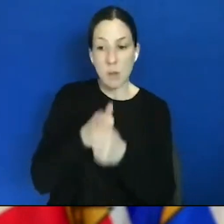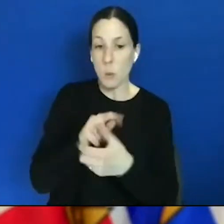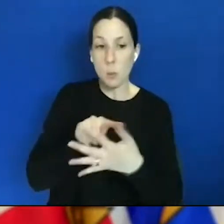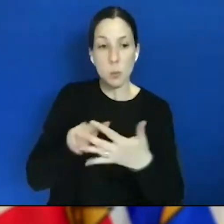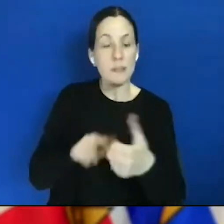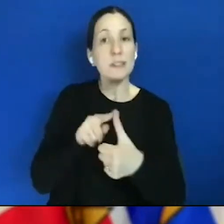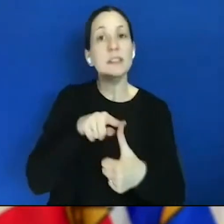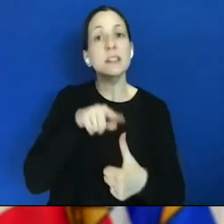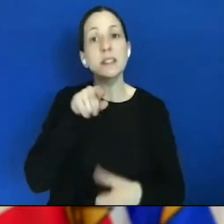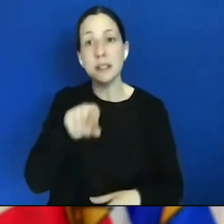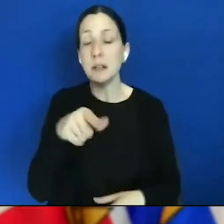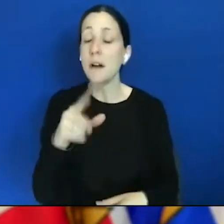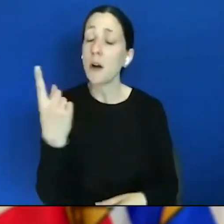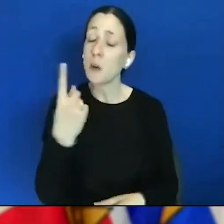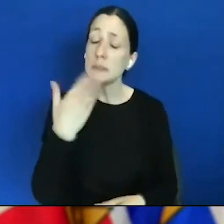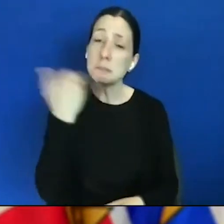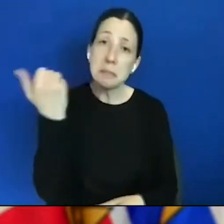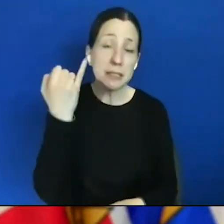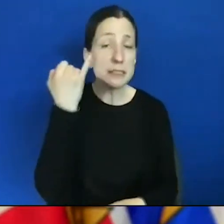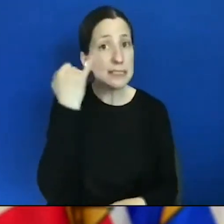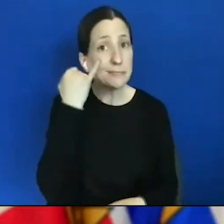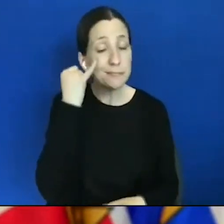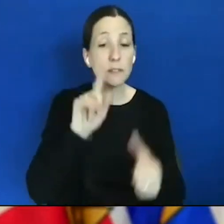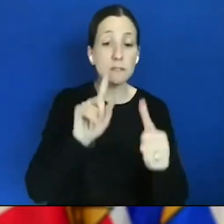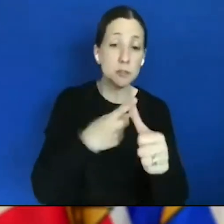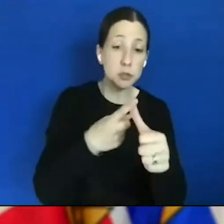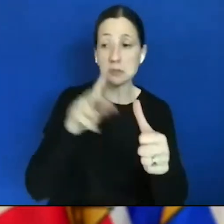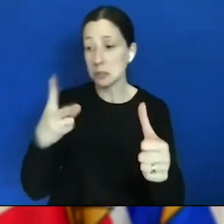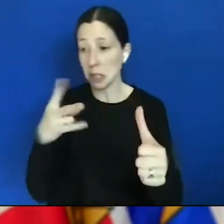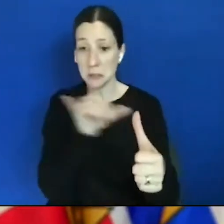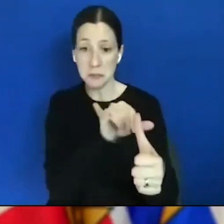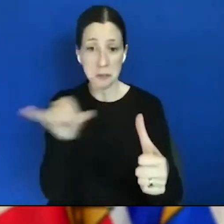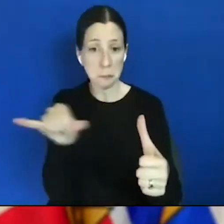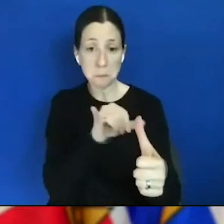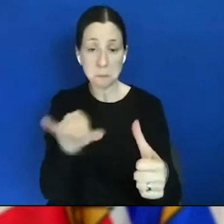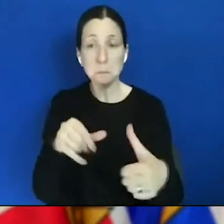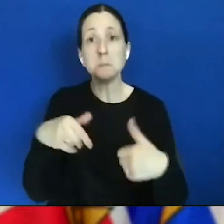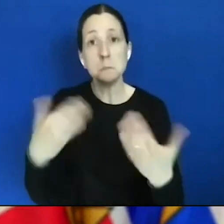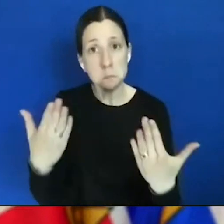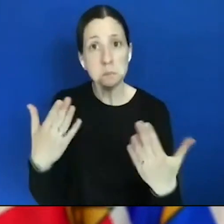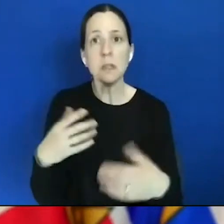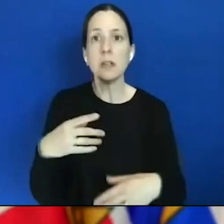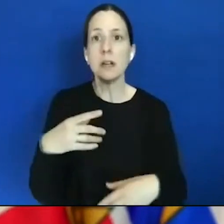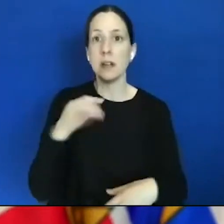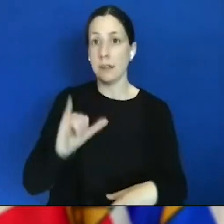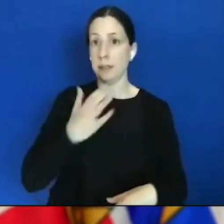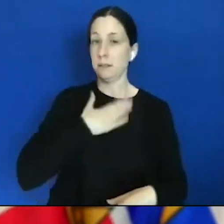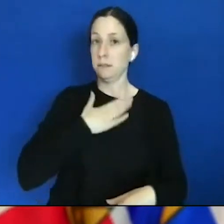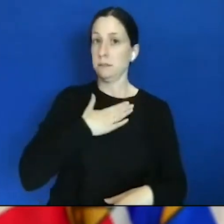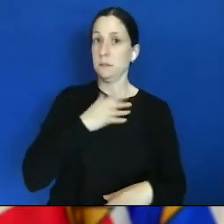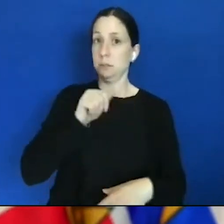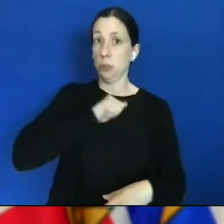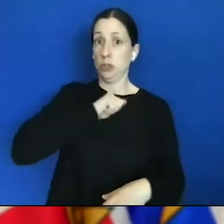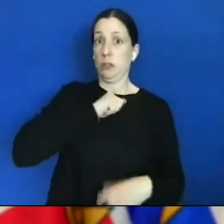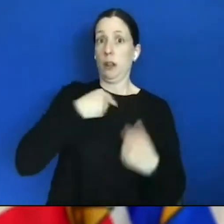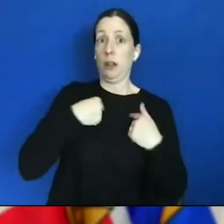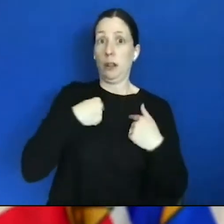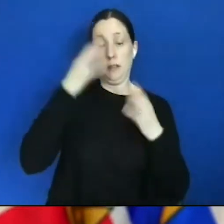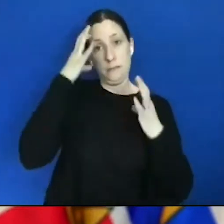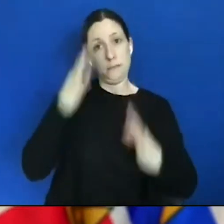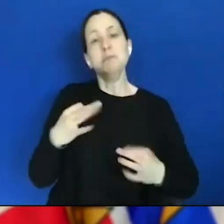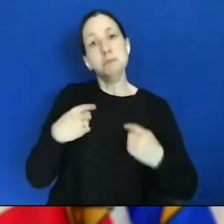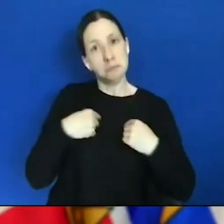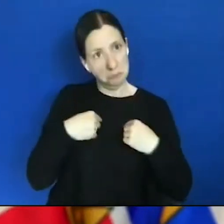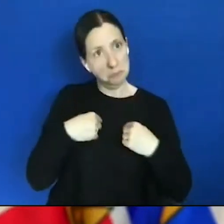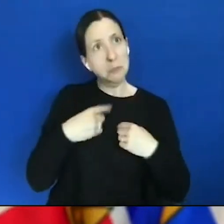the second dose with the same vaccine that you had your first dose, and that's what I would be most comfortable with. But for some